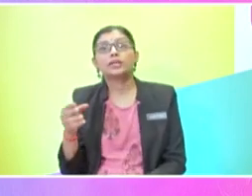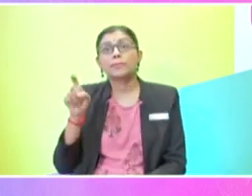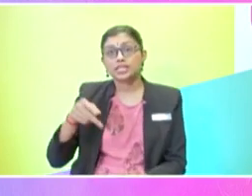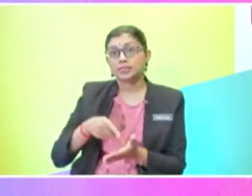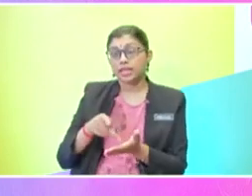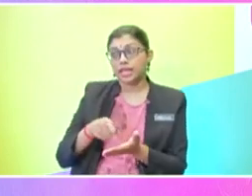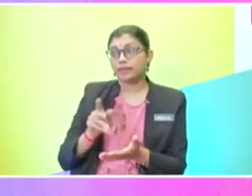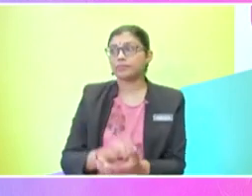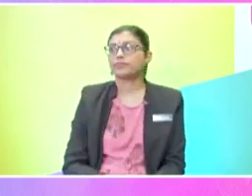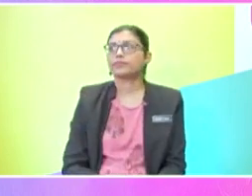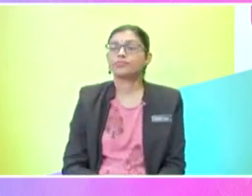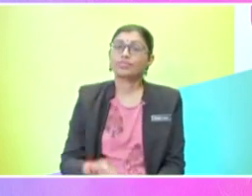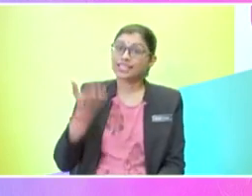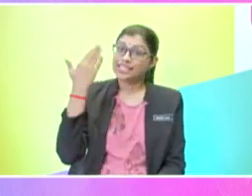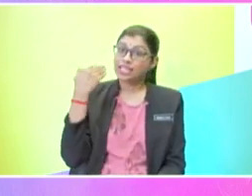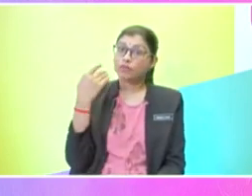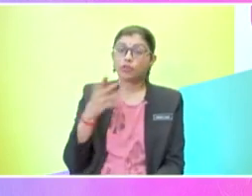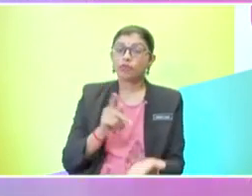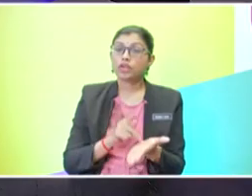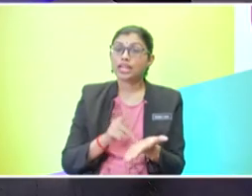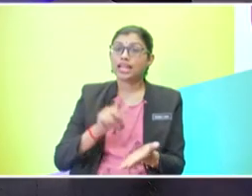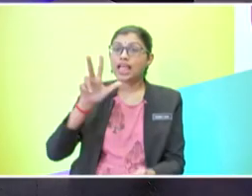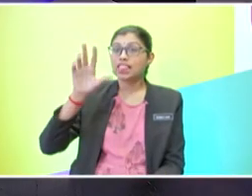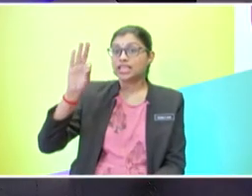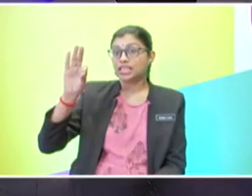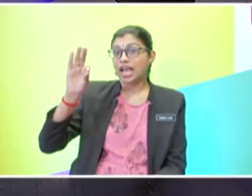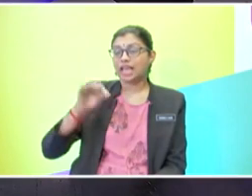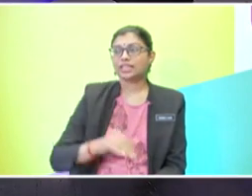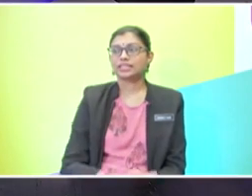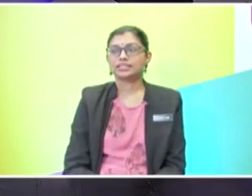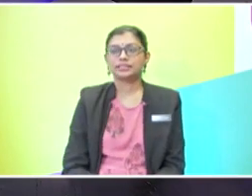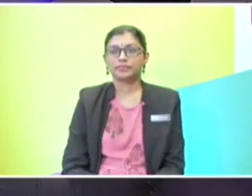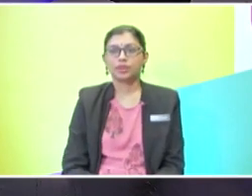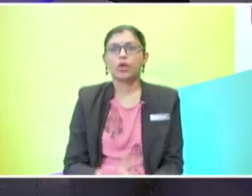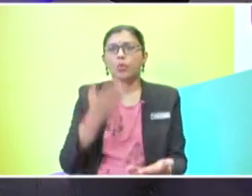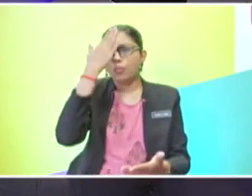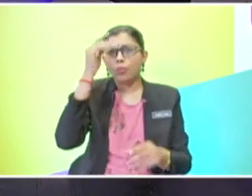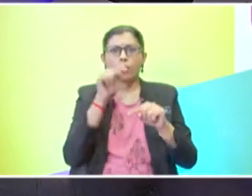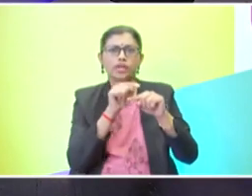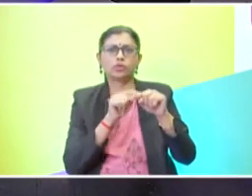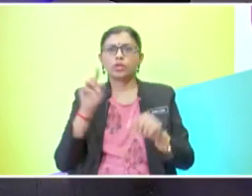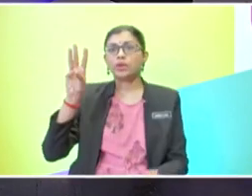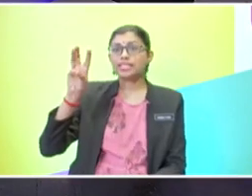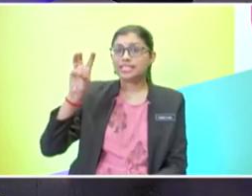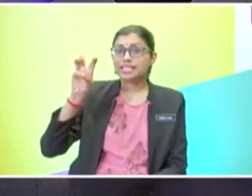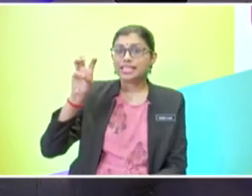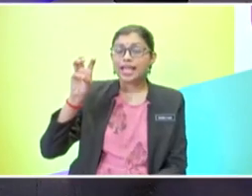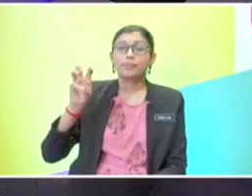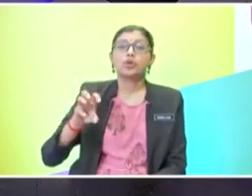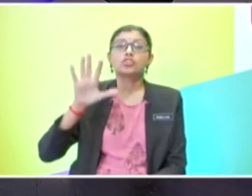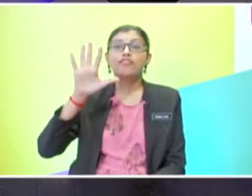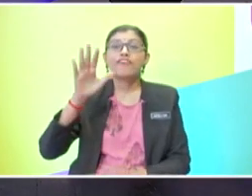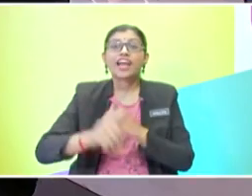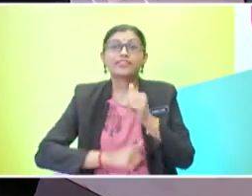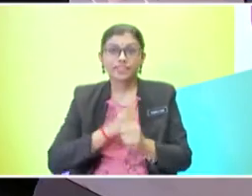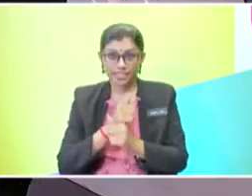45,240. And then we divide it by 60. Why? 5 years, there are 12 months. Yes. Okay, you times with 5, there are 60 months,